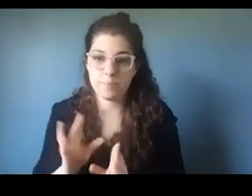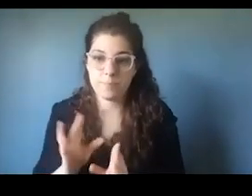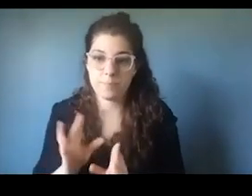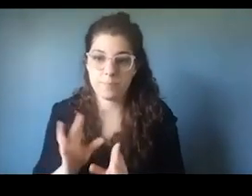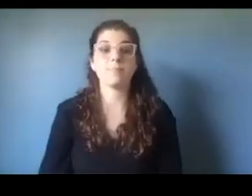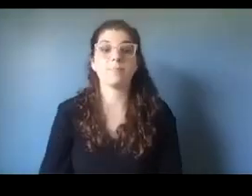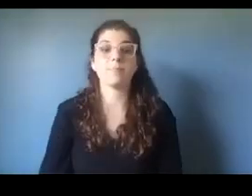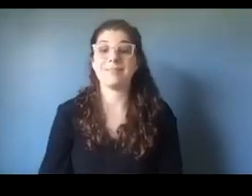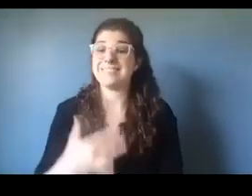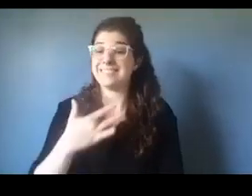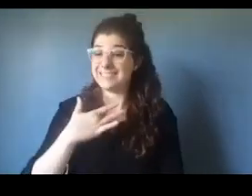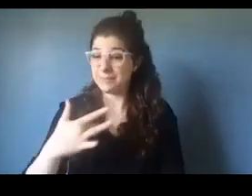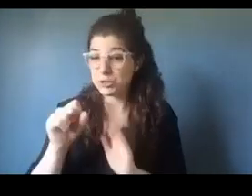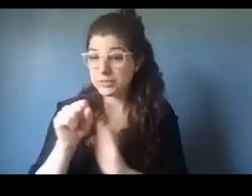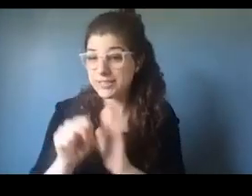most states,